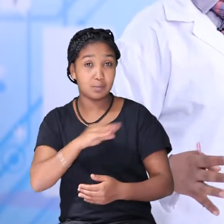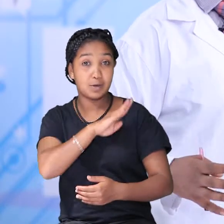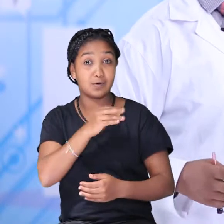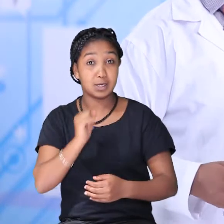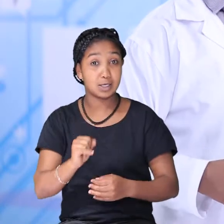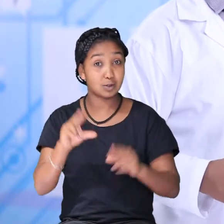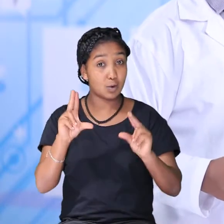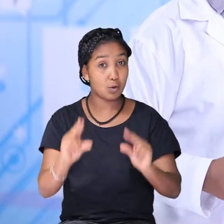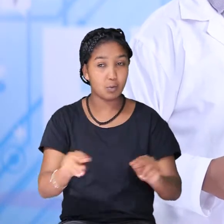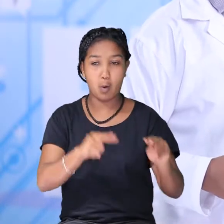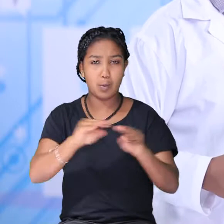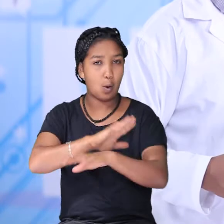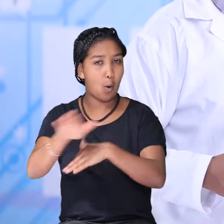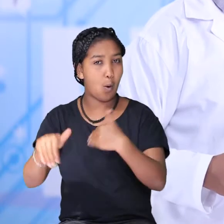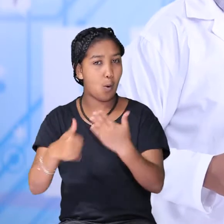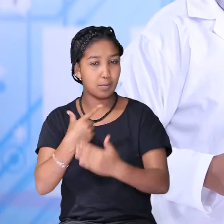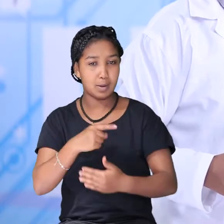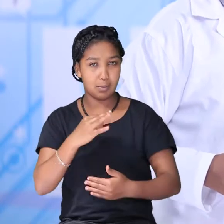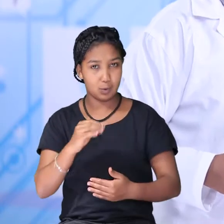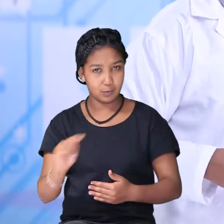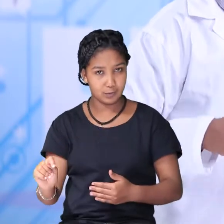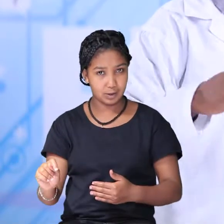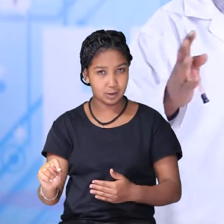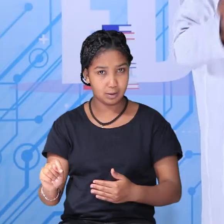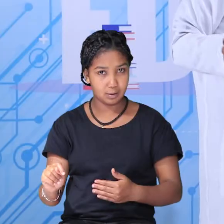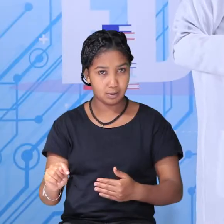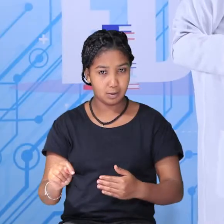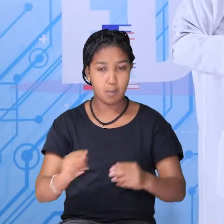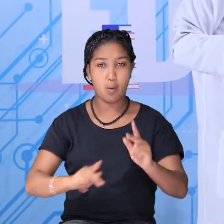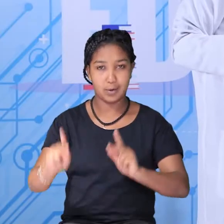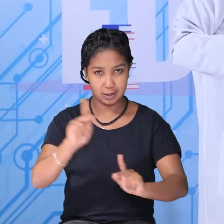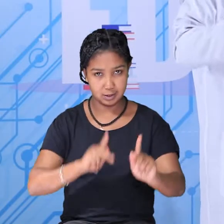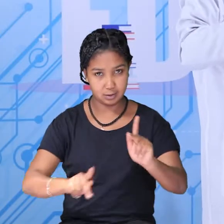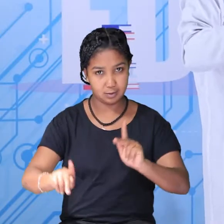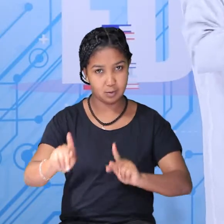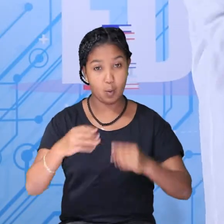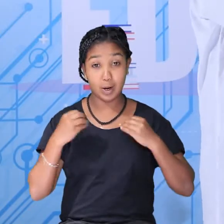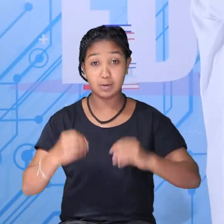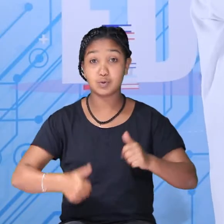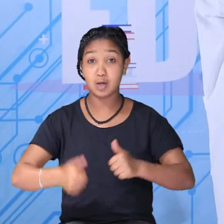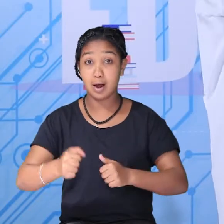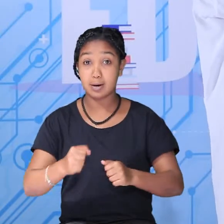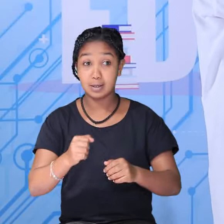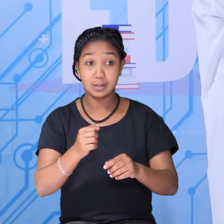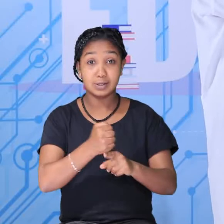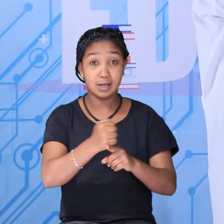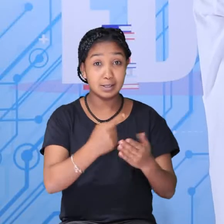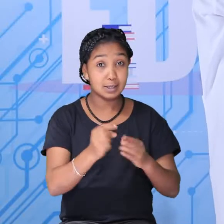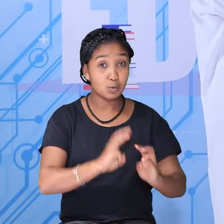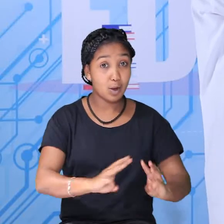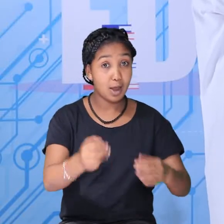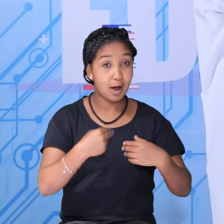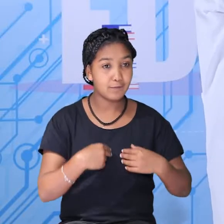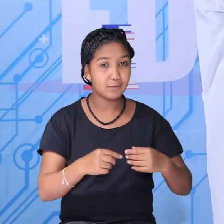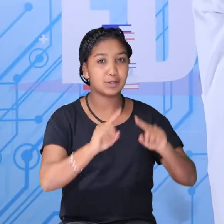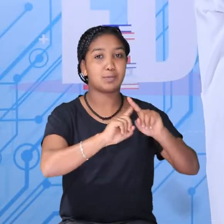behavior is not common for all members of the population. Organisms which are trained in this way will have such